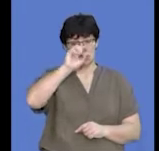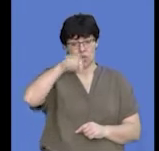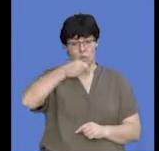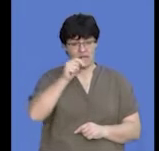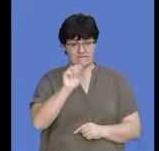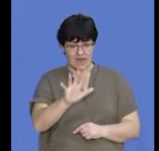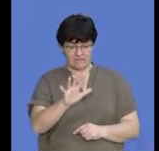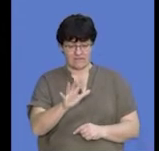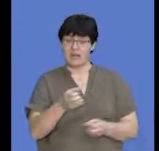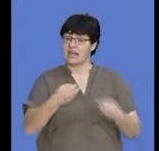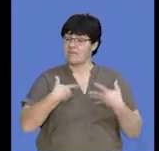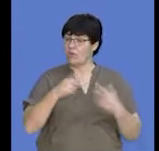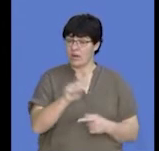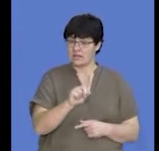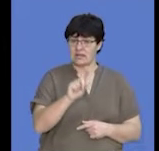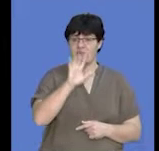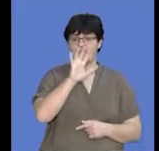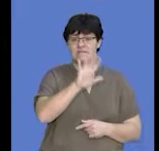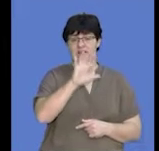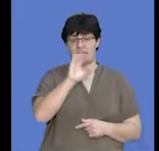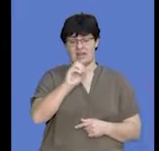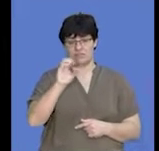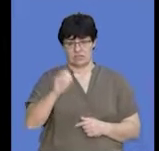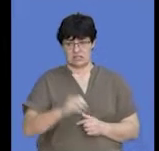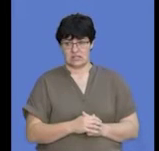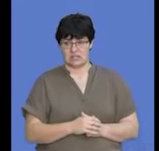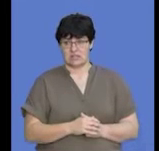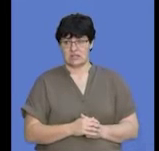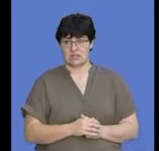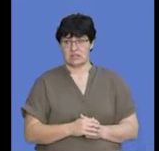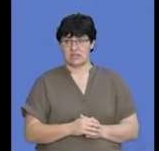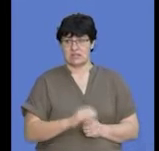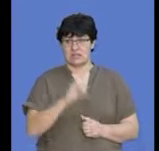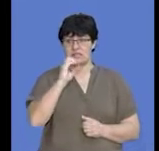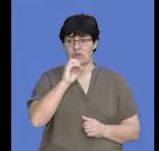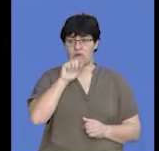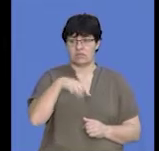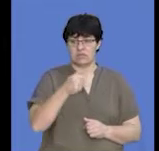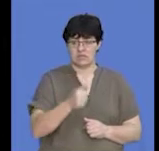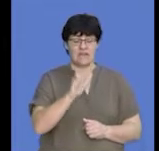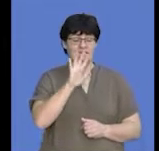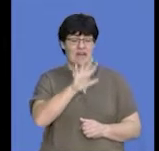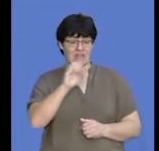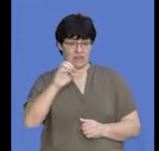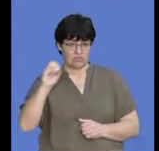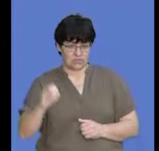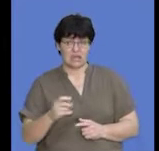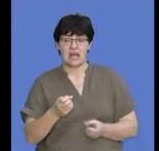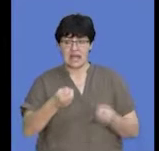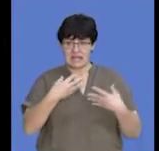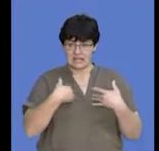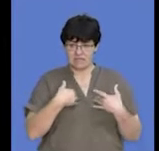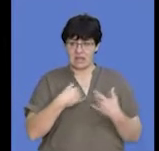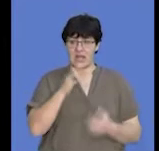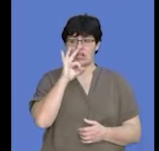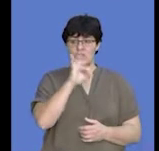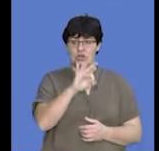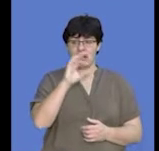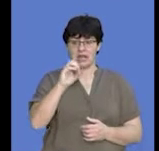gives me 500. 0.6 centimeters multiplied by 500 gives me